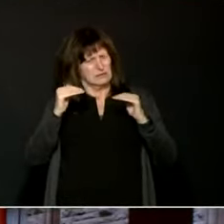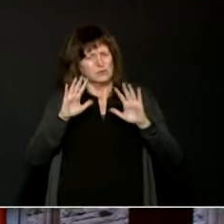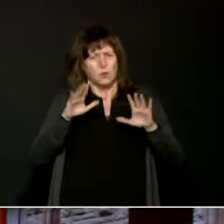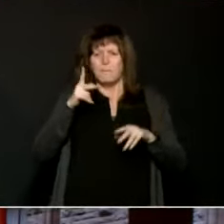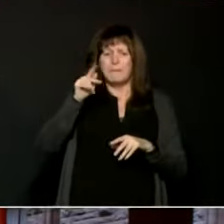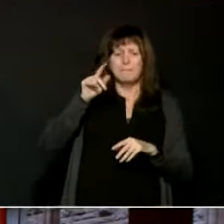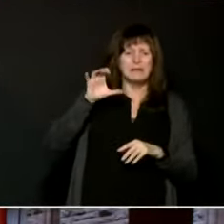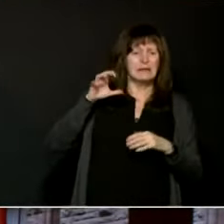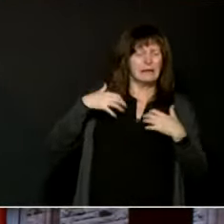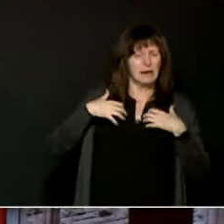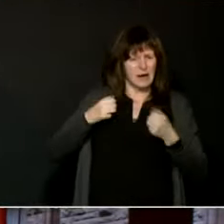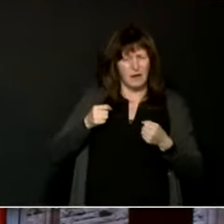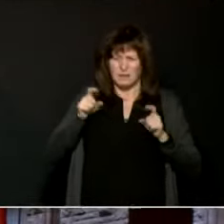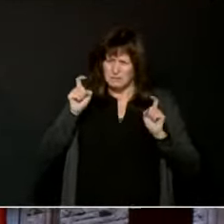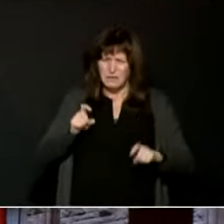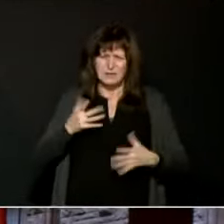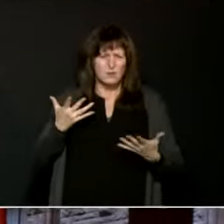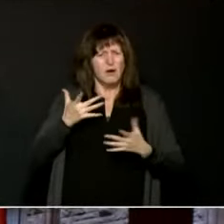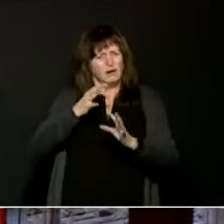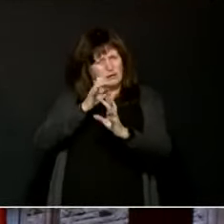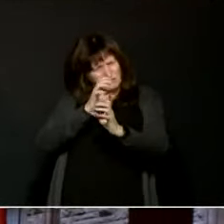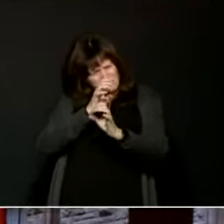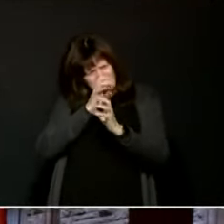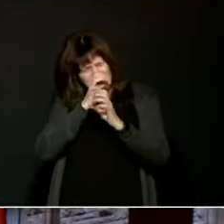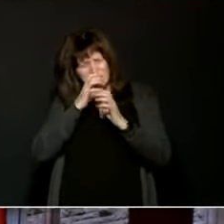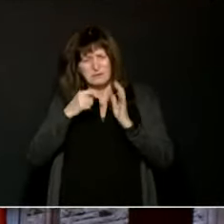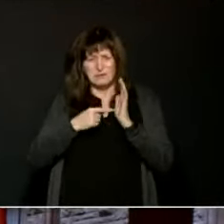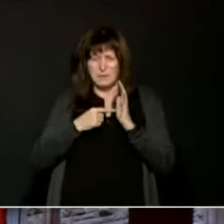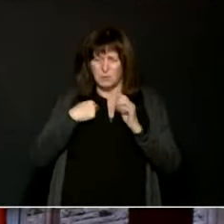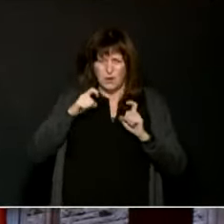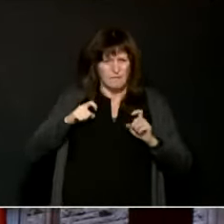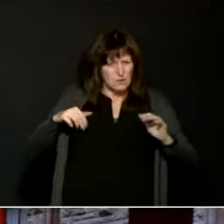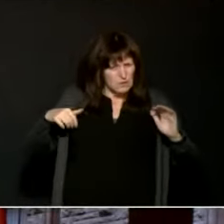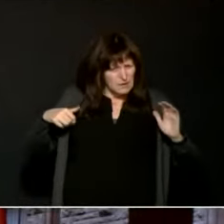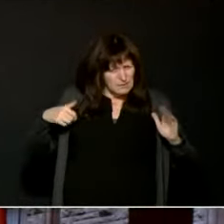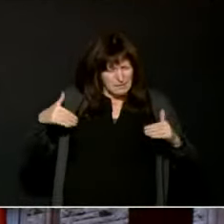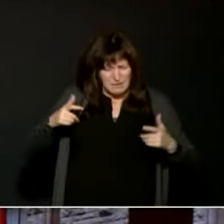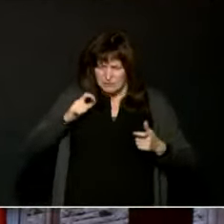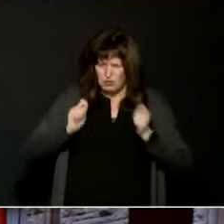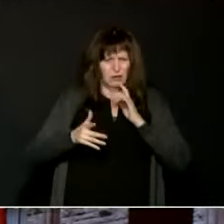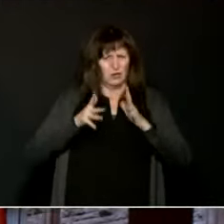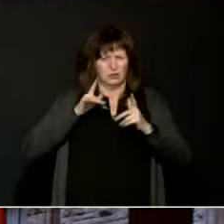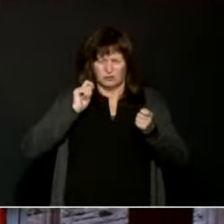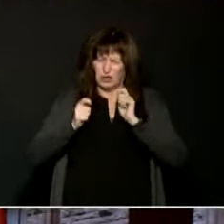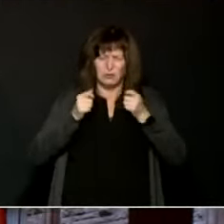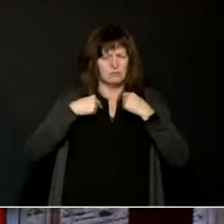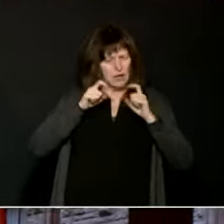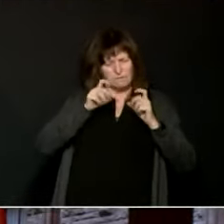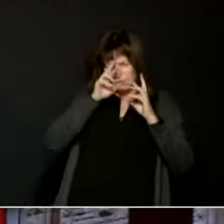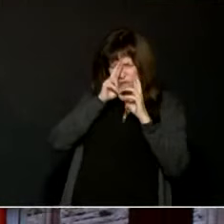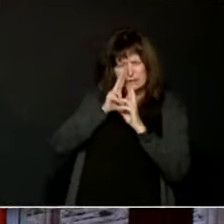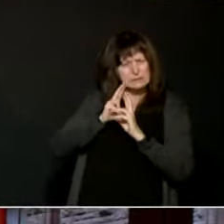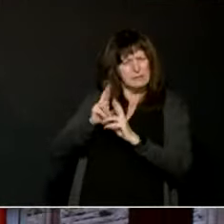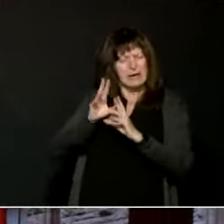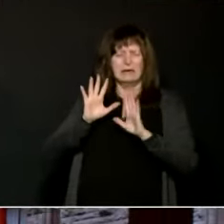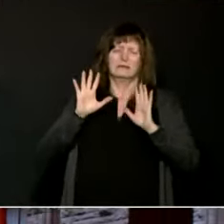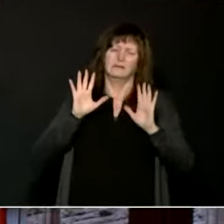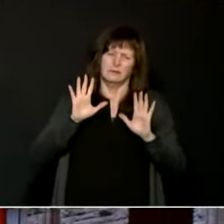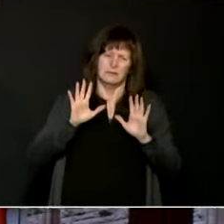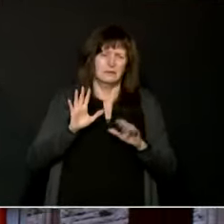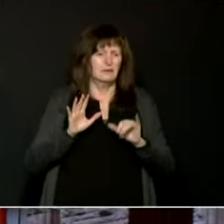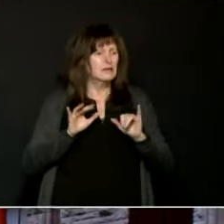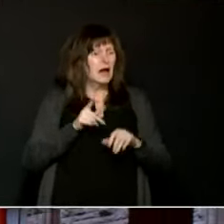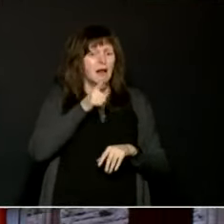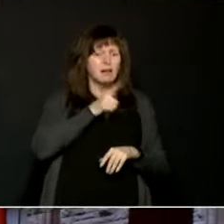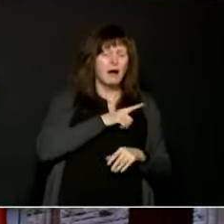sometimes very quickly, as we've done with Middlesex, London, and we'll do with others if we need to do so to try and curtail the action of these